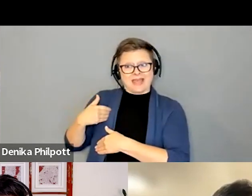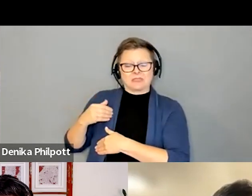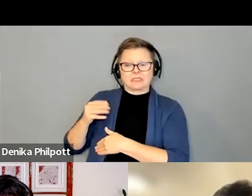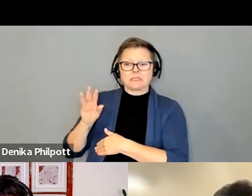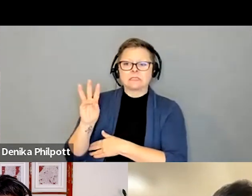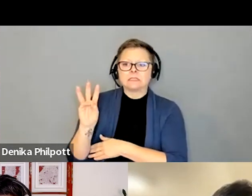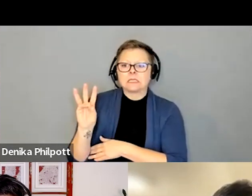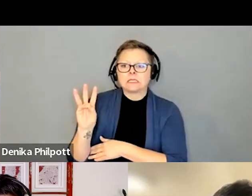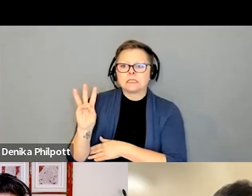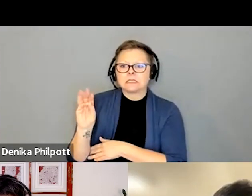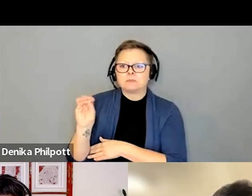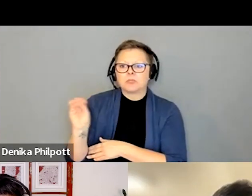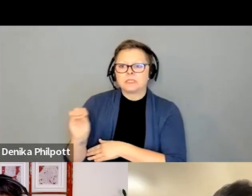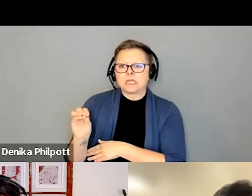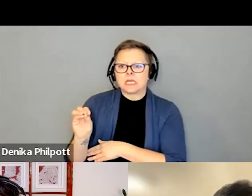6%.